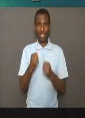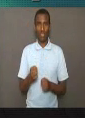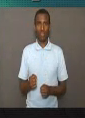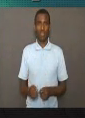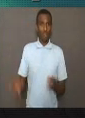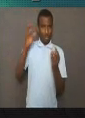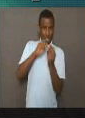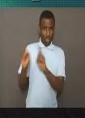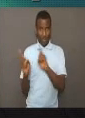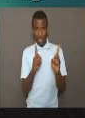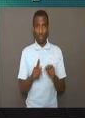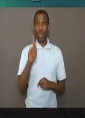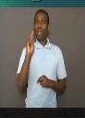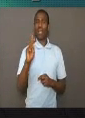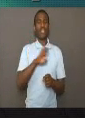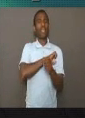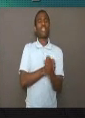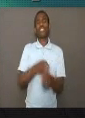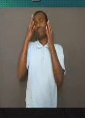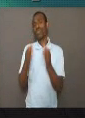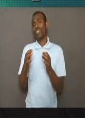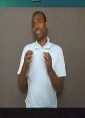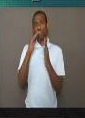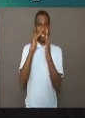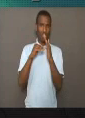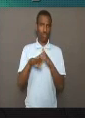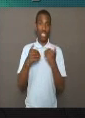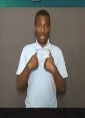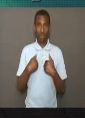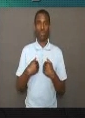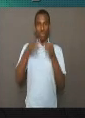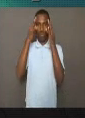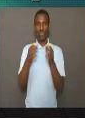kinetic energy of a system in